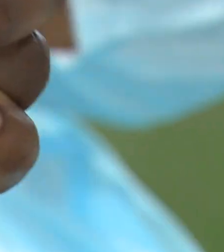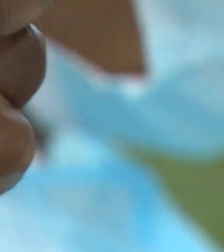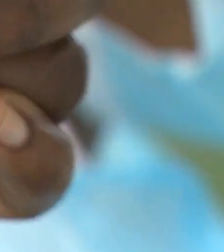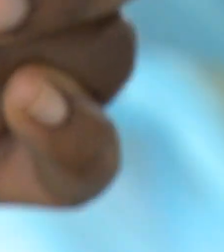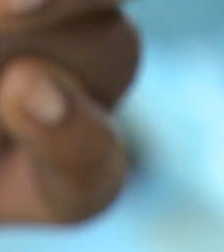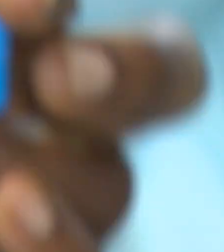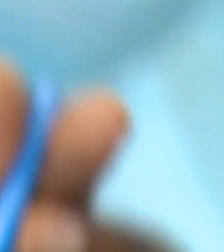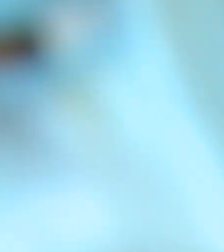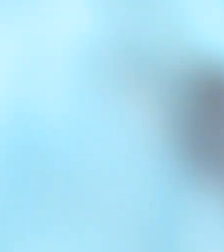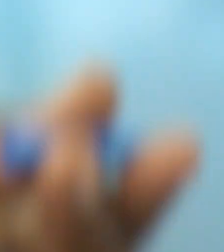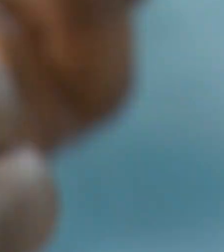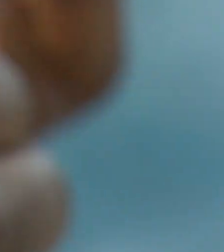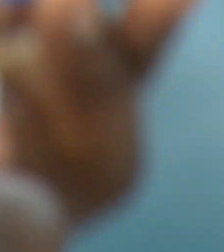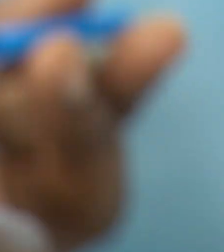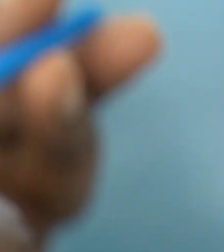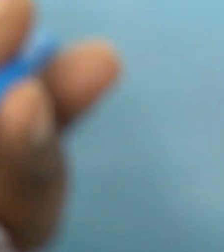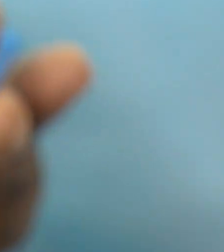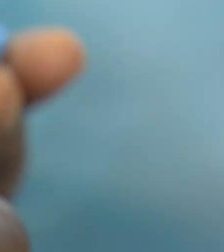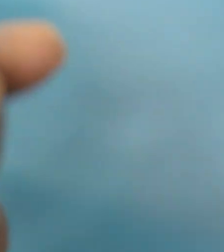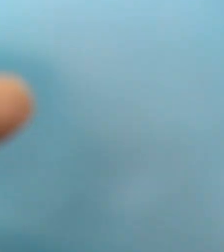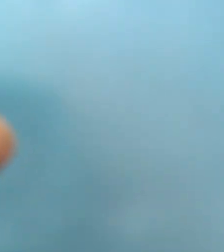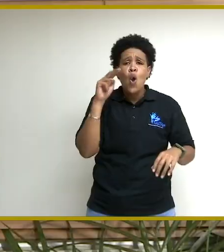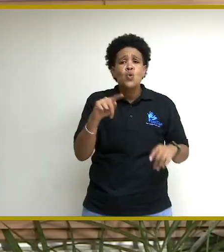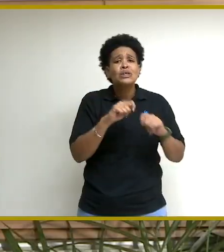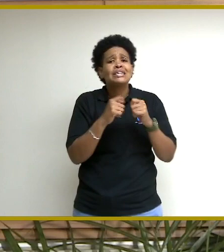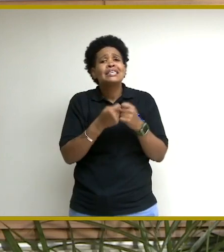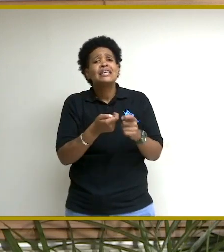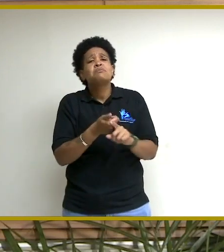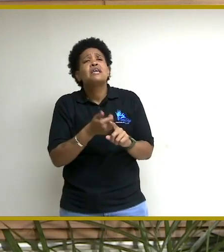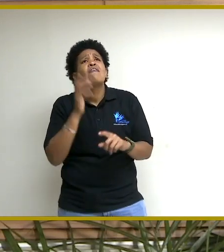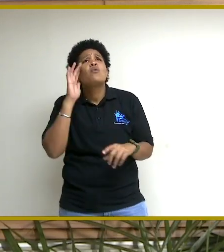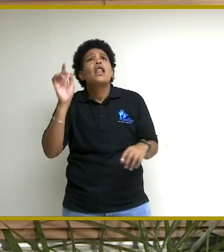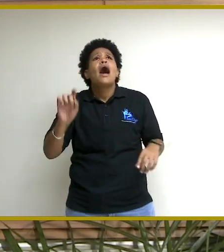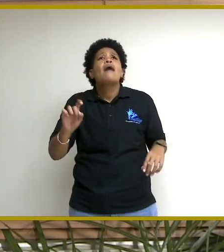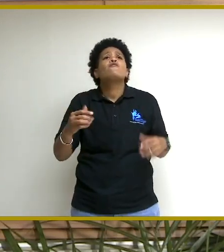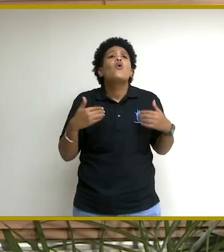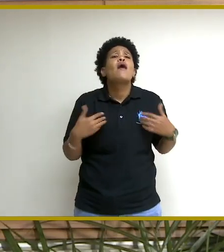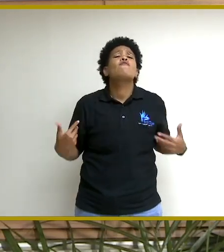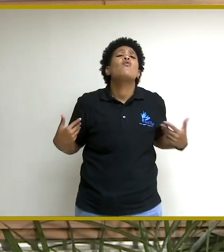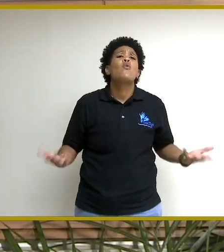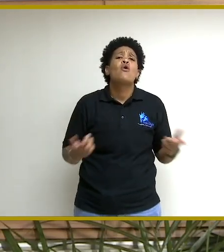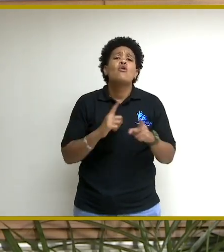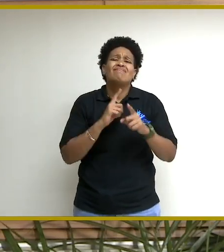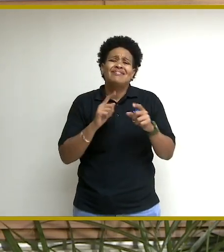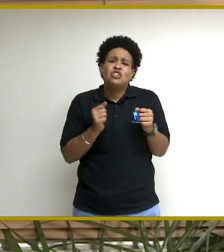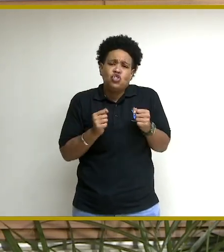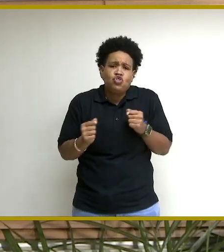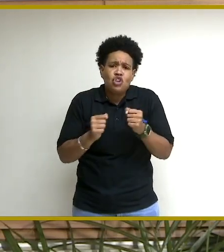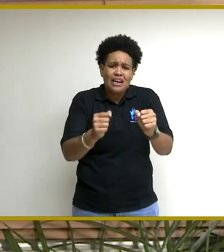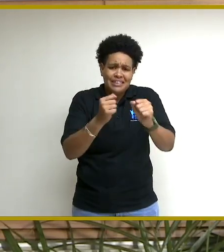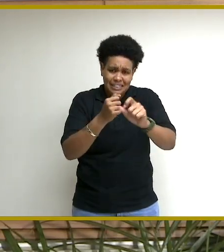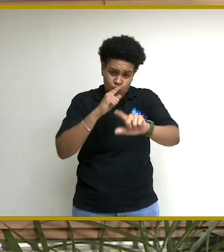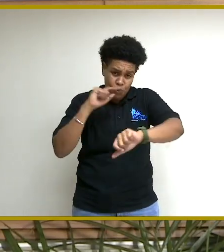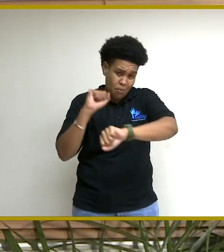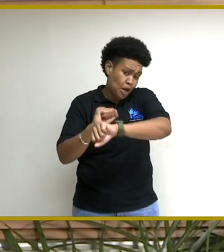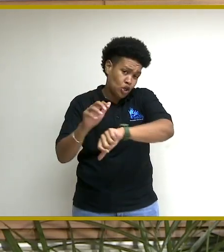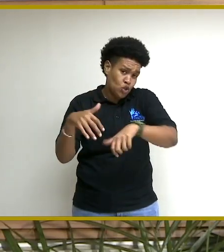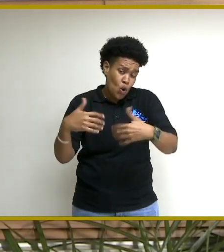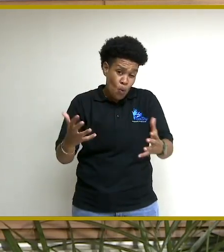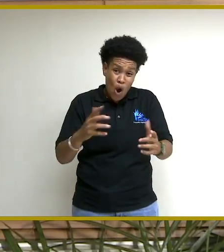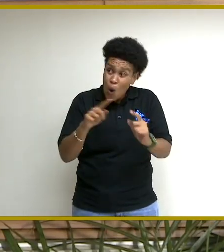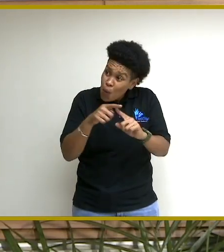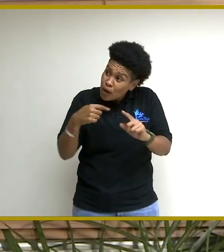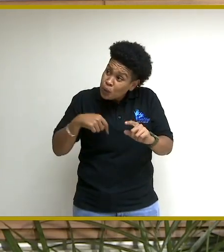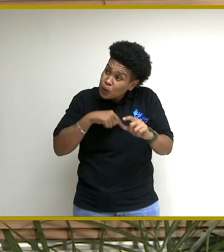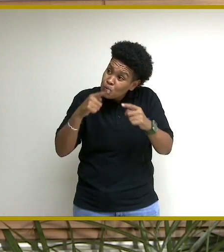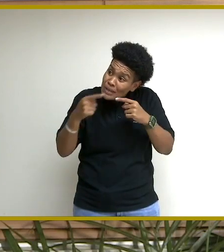as a factor for the unsatisfactory turnout. There's going to have to be a strategy to ensure that when